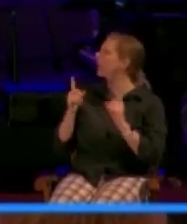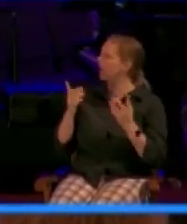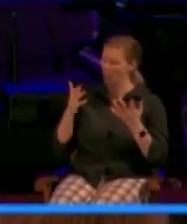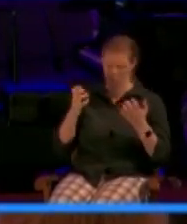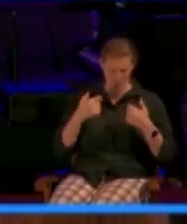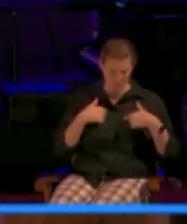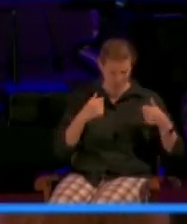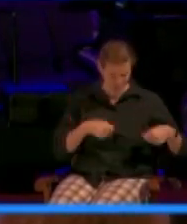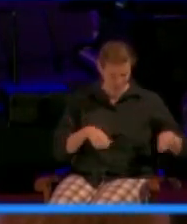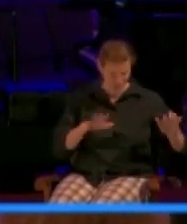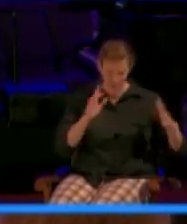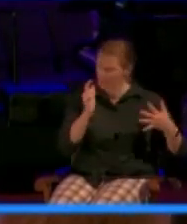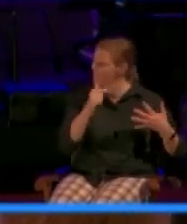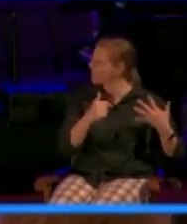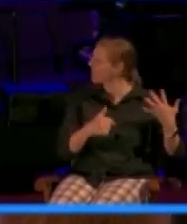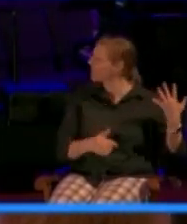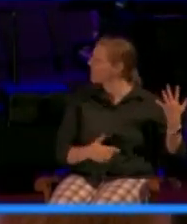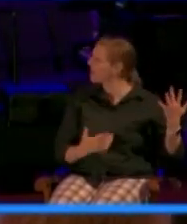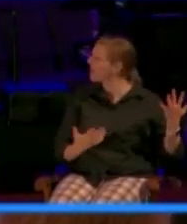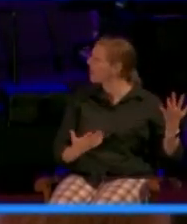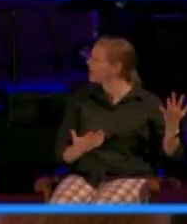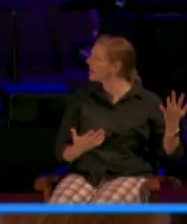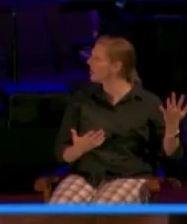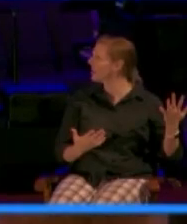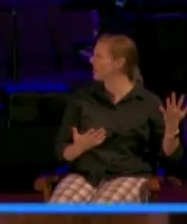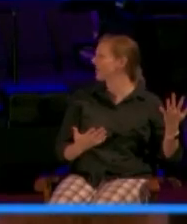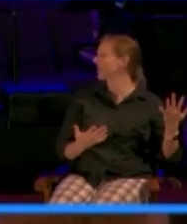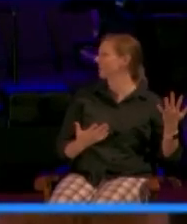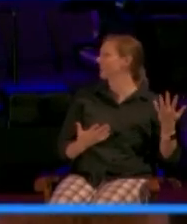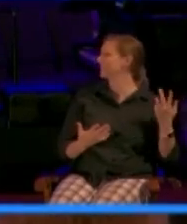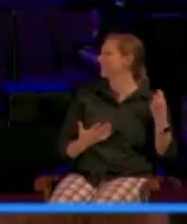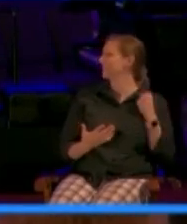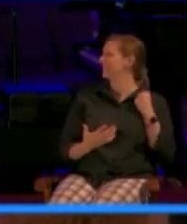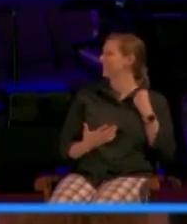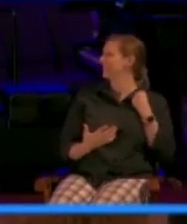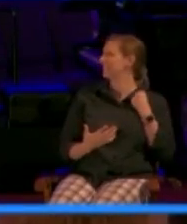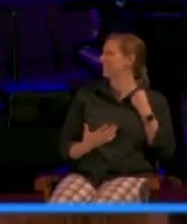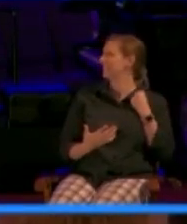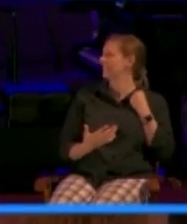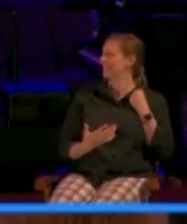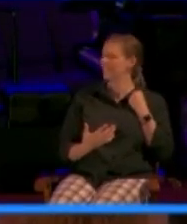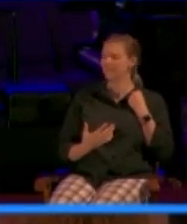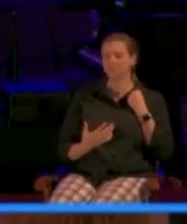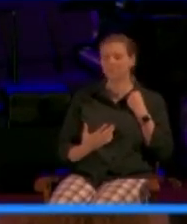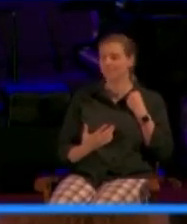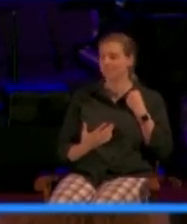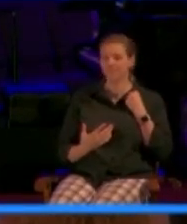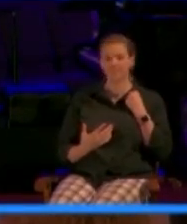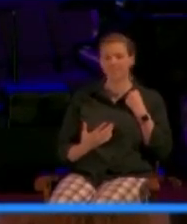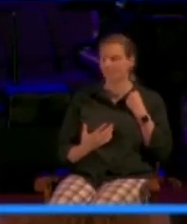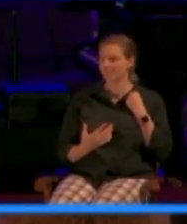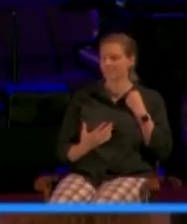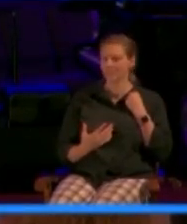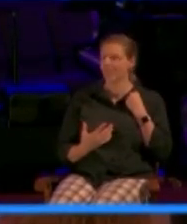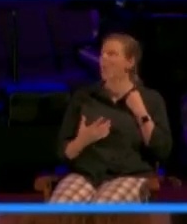come to Christ, or you either won't come. And he won't run after you, say, "Okay, I'm going to cut you a deal.